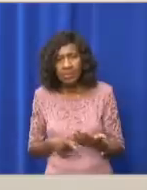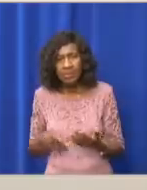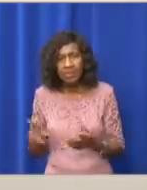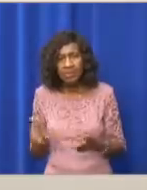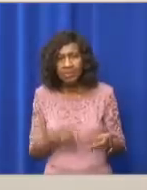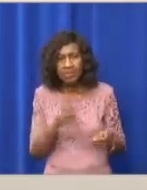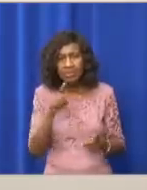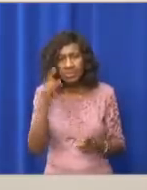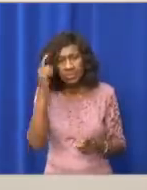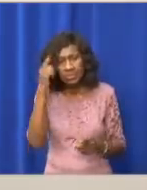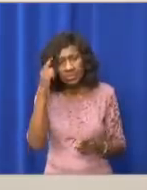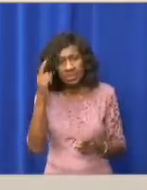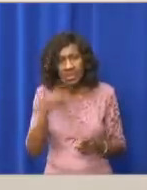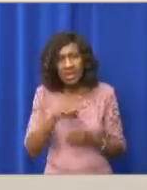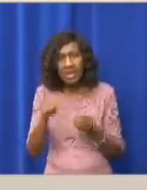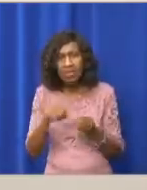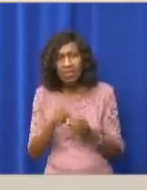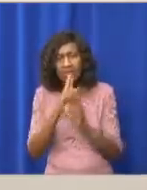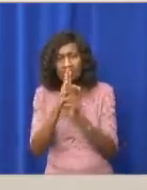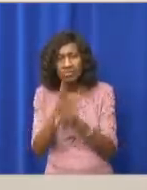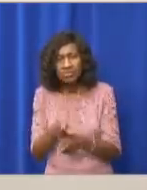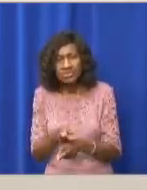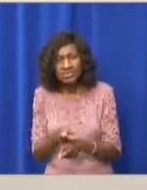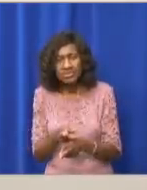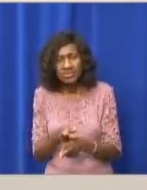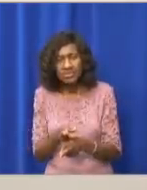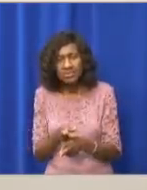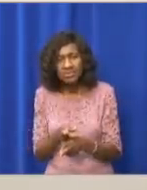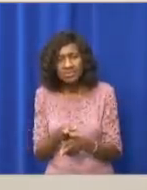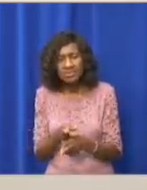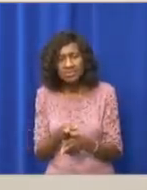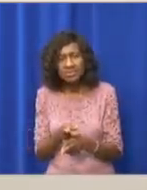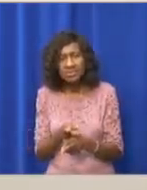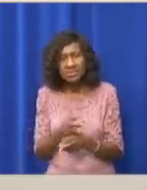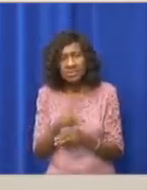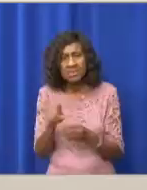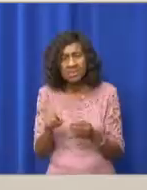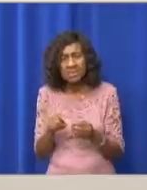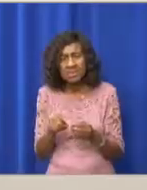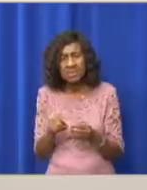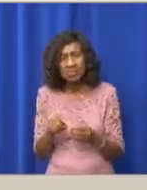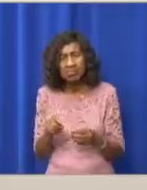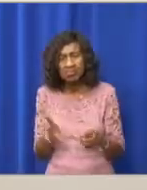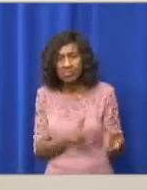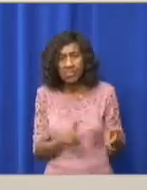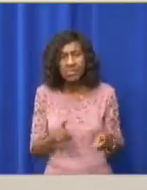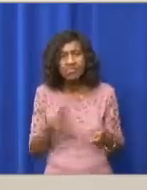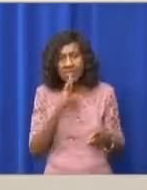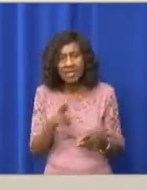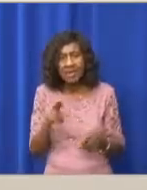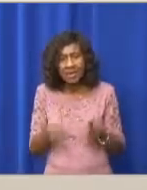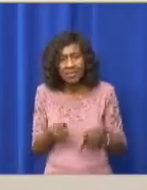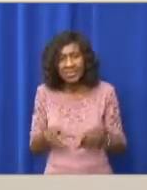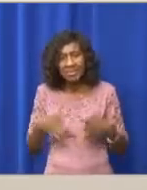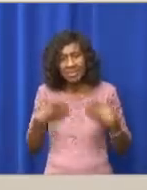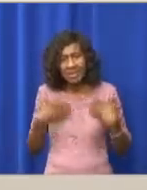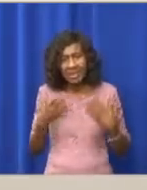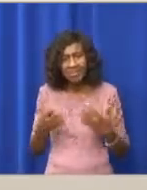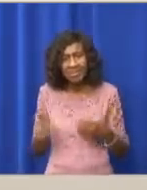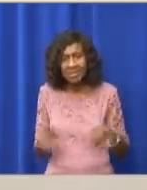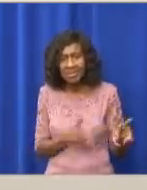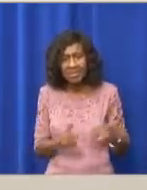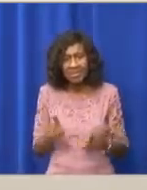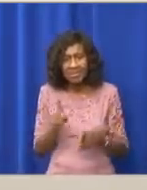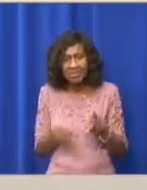of the feedback and response you're getting about what's being provided? Are they happy about it? Do they need more? Just trying to get your take